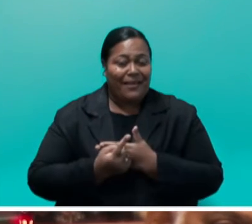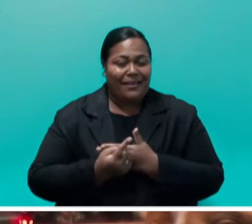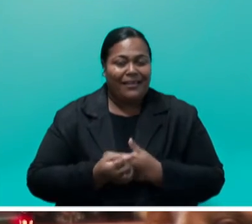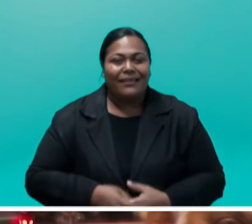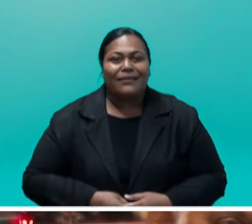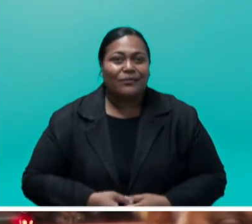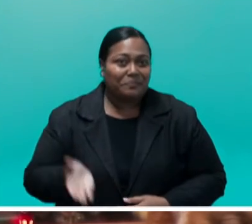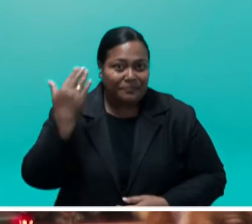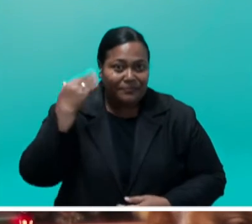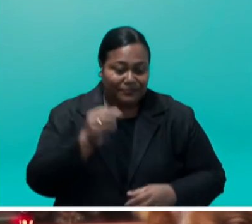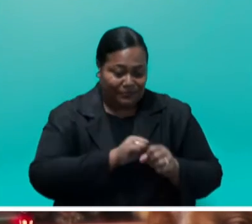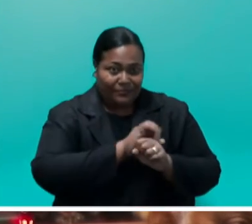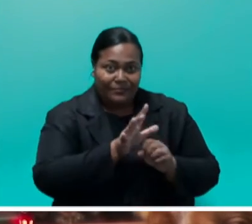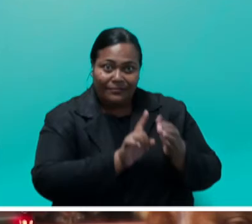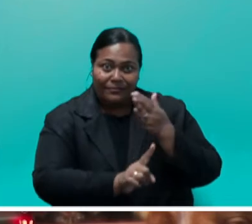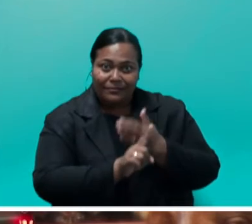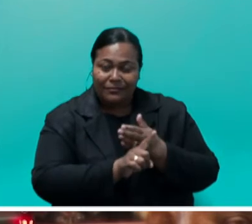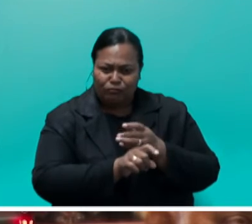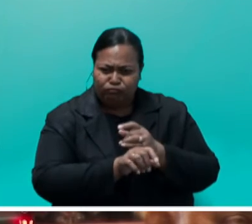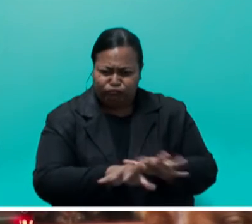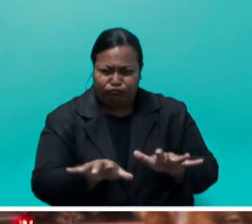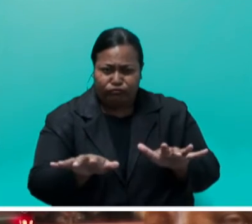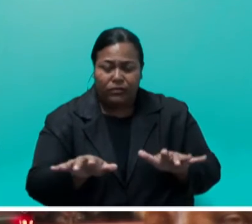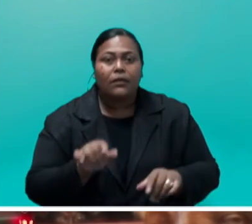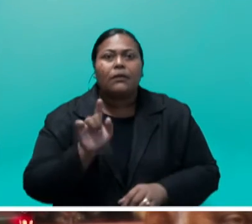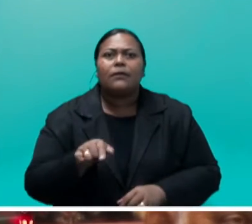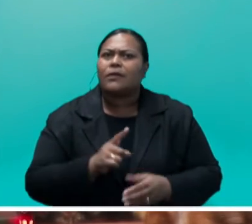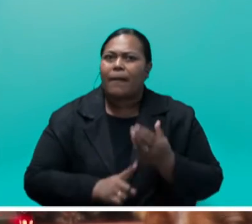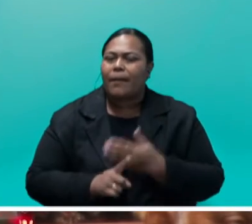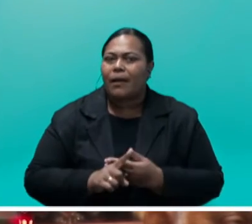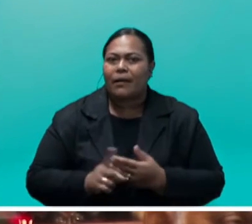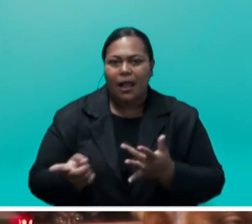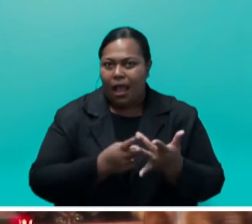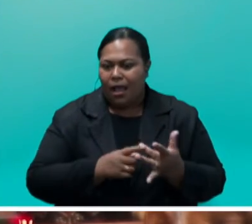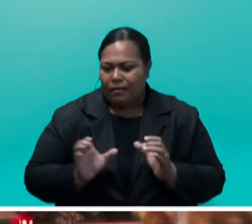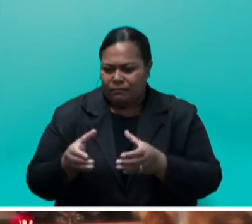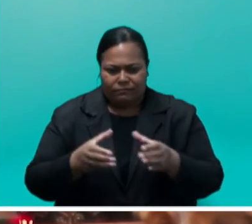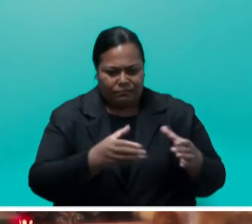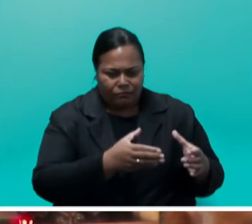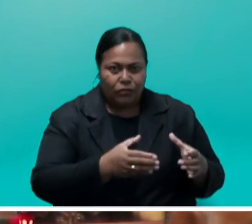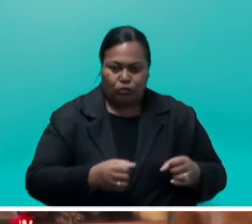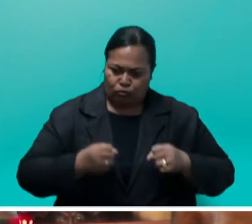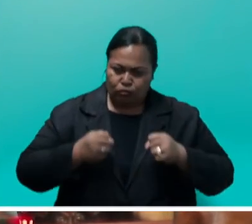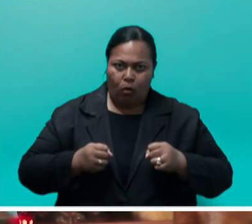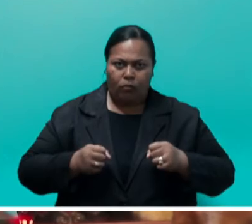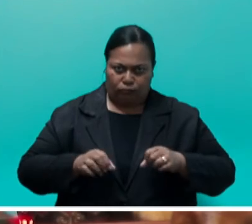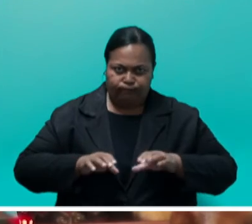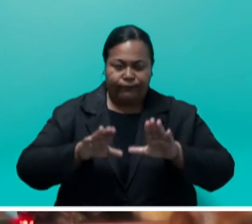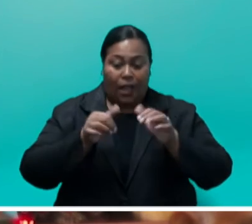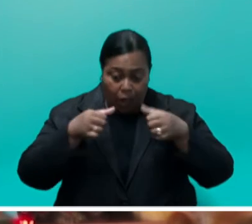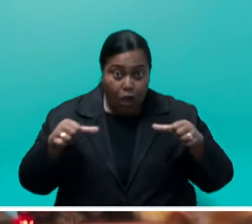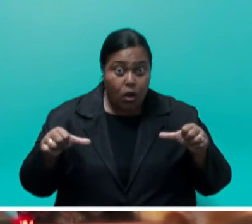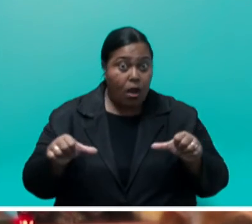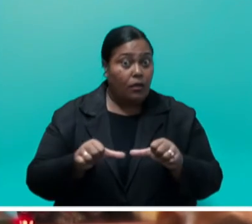During the COVID-19 pandemic outbreak, that is when other sectors remained stagnant, the agriculture